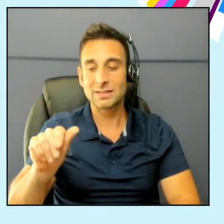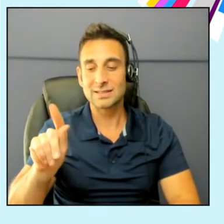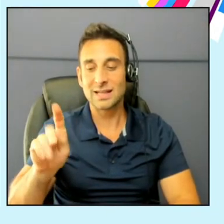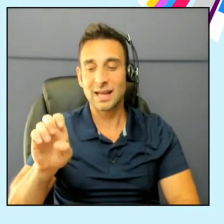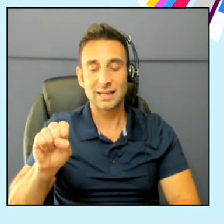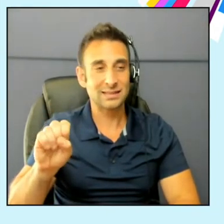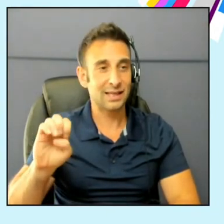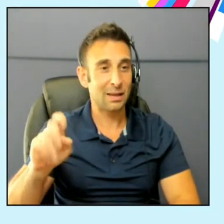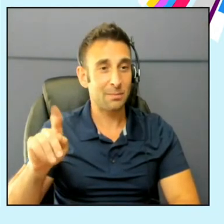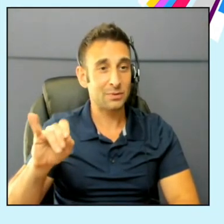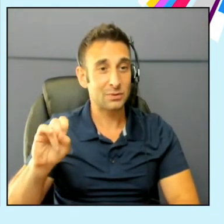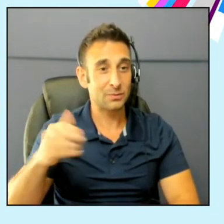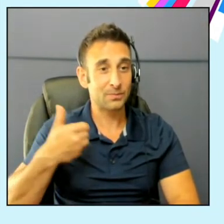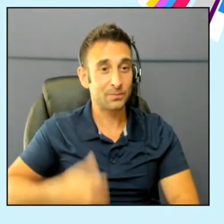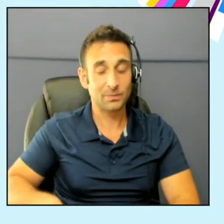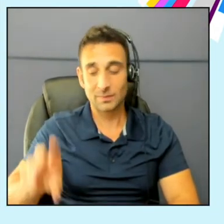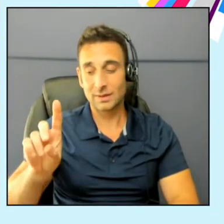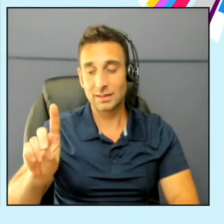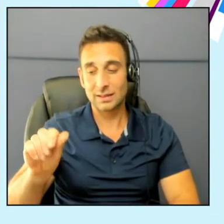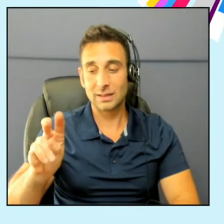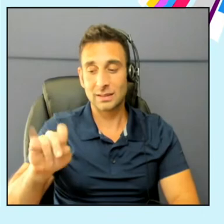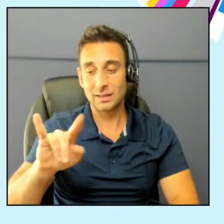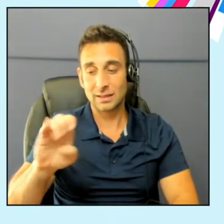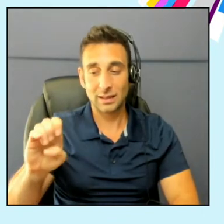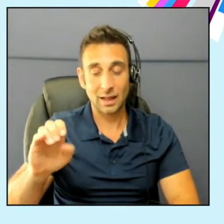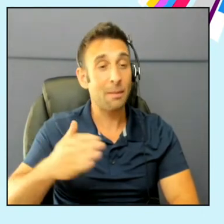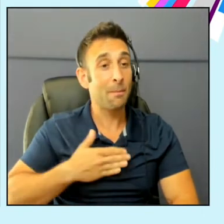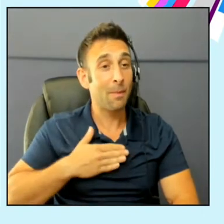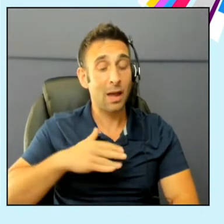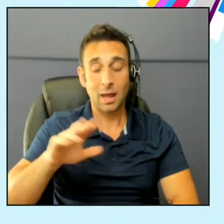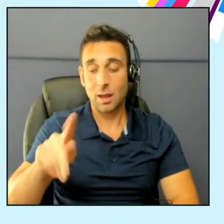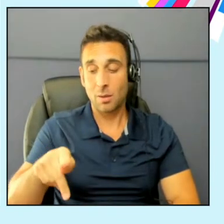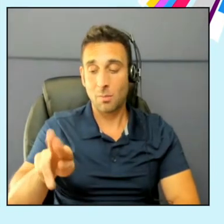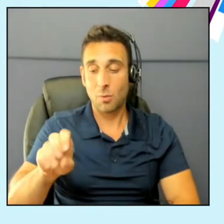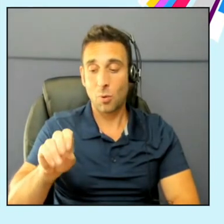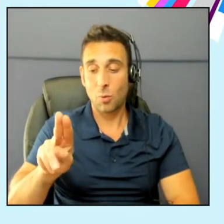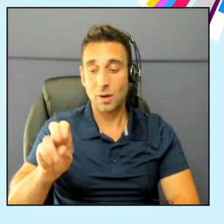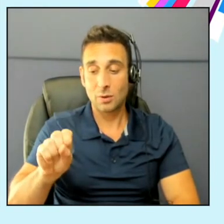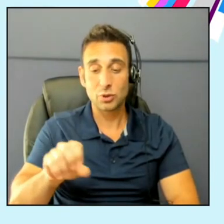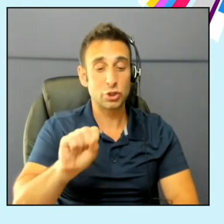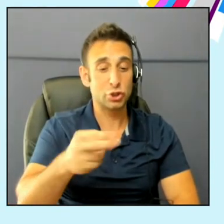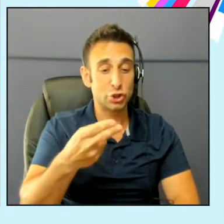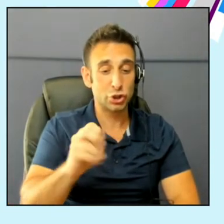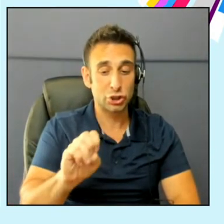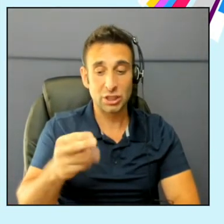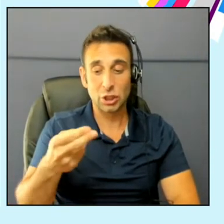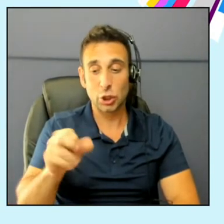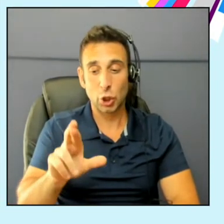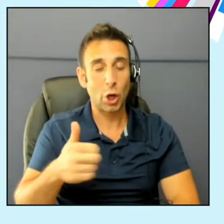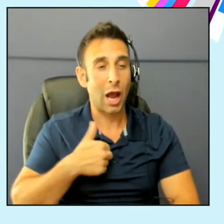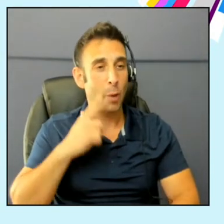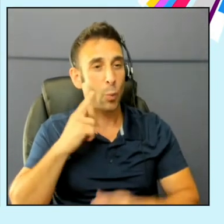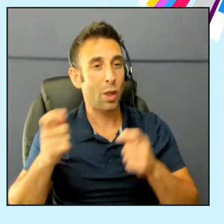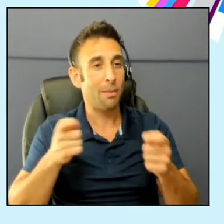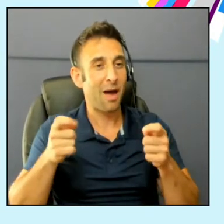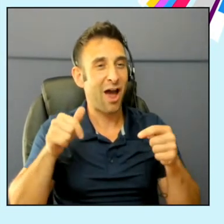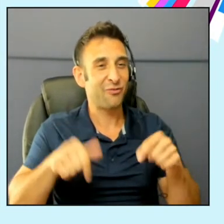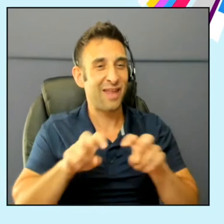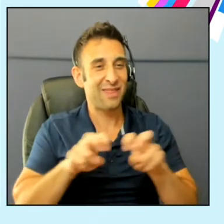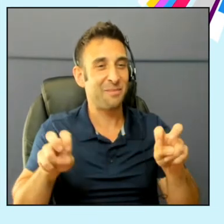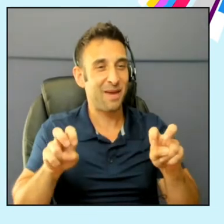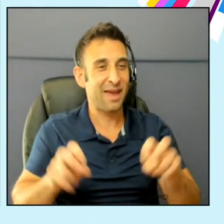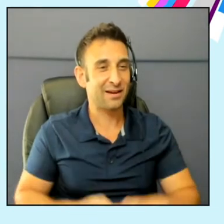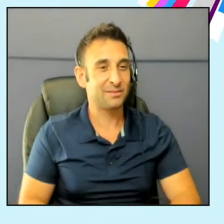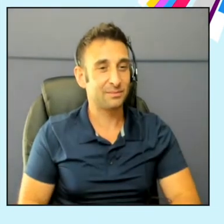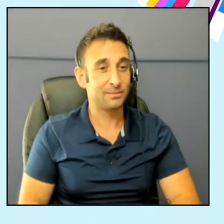My name is Danielle Solomon, and my pronouns are she, her, hers, and I will be the moderator for our panel today. I currently serve